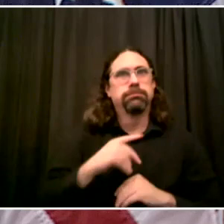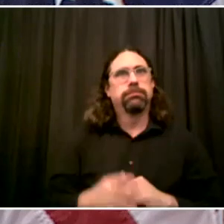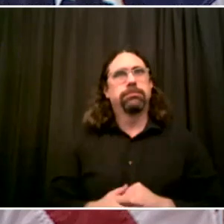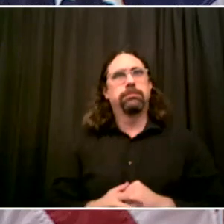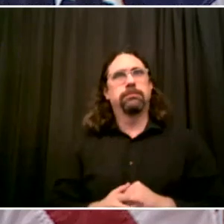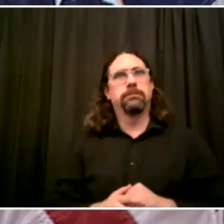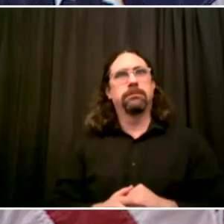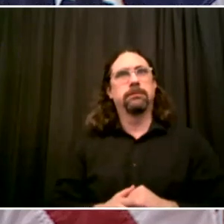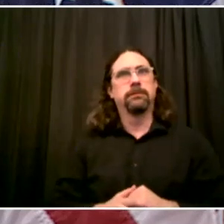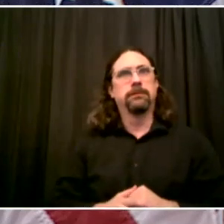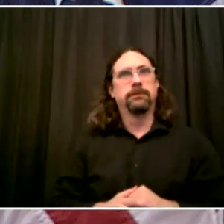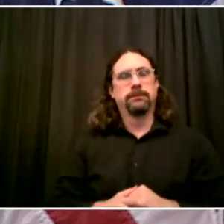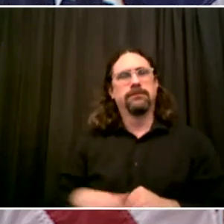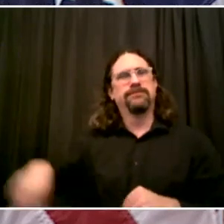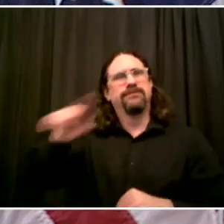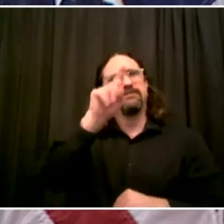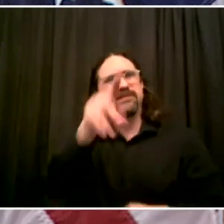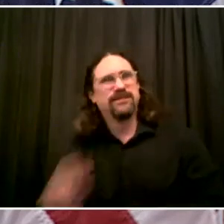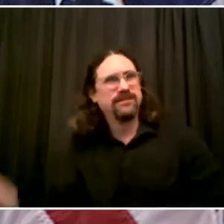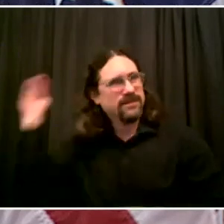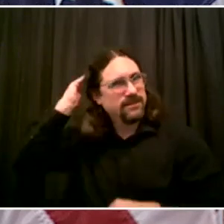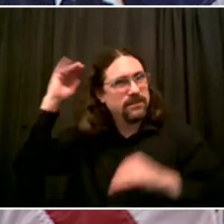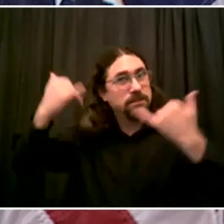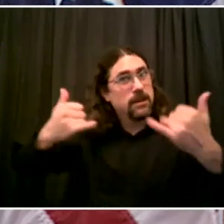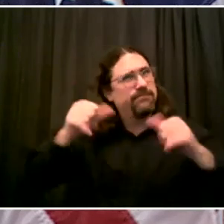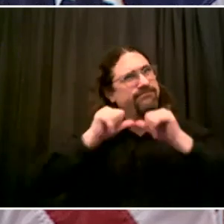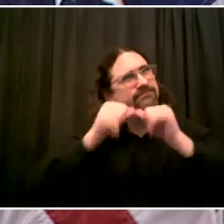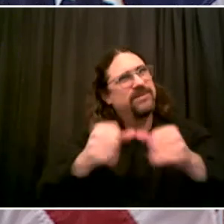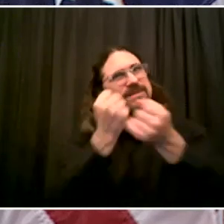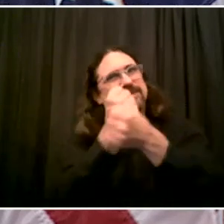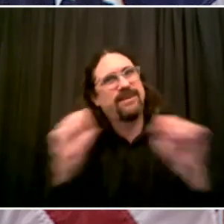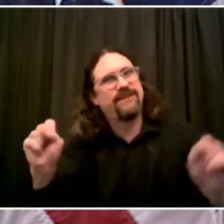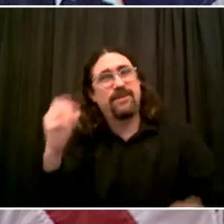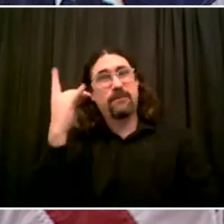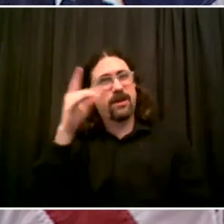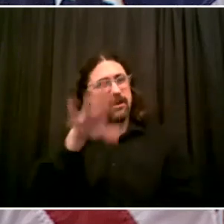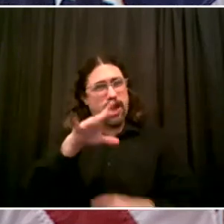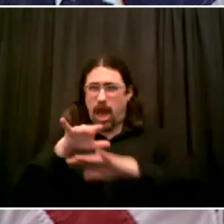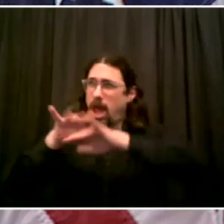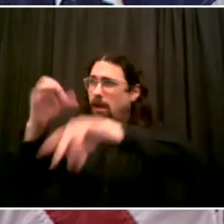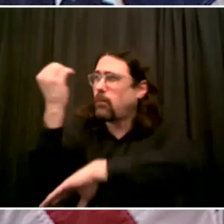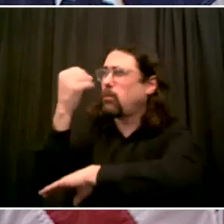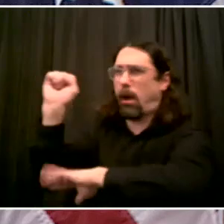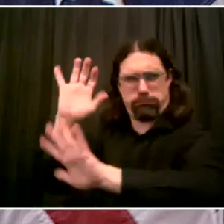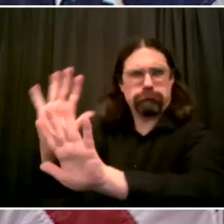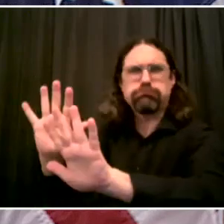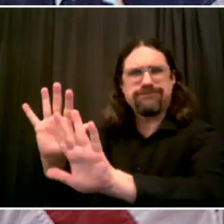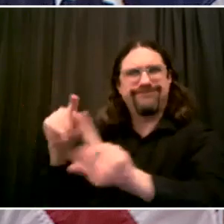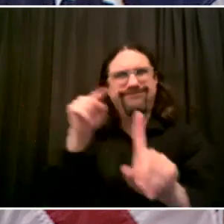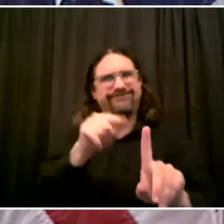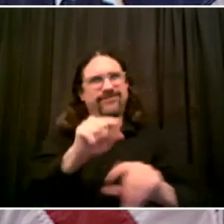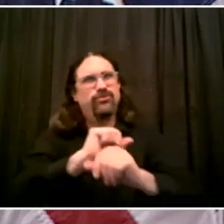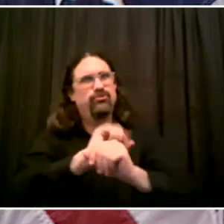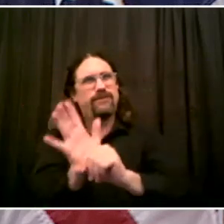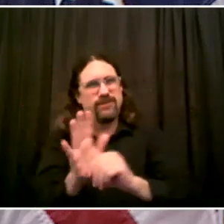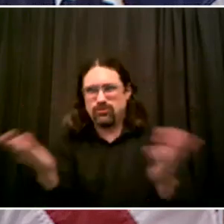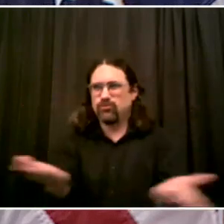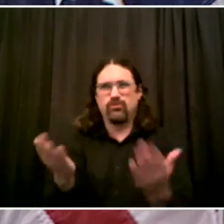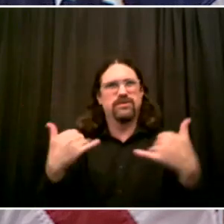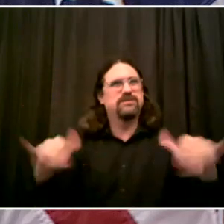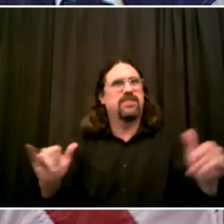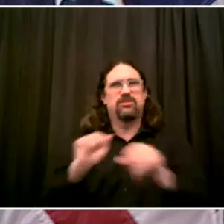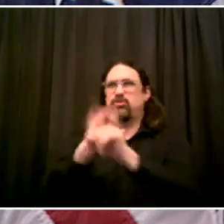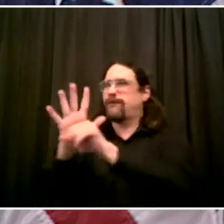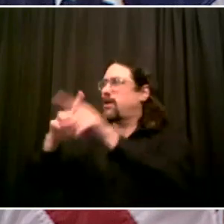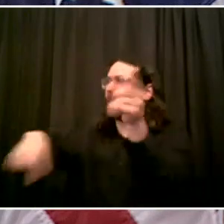We have to restart our economy. Wherever I go, people talk about how fearful they are for their health, for their family's health, but also because they're running